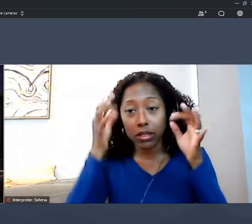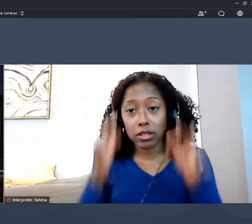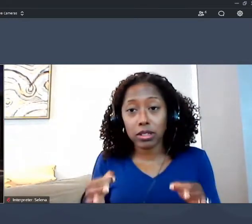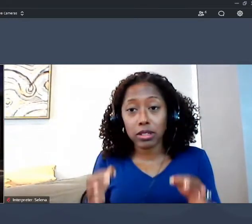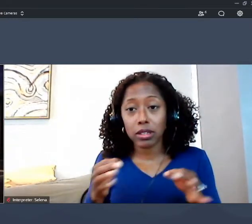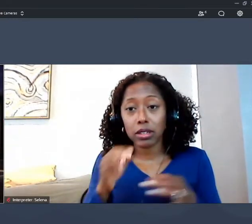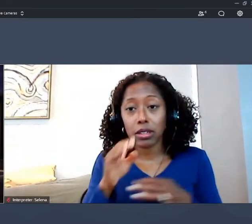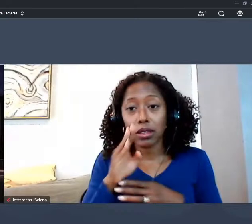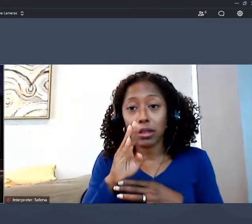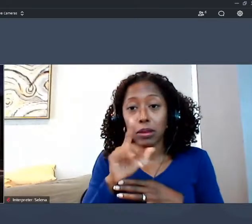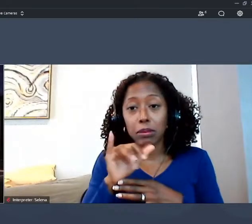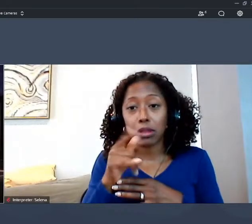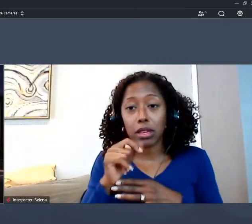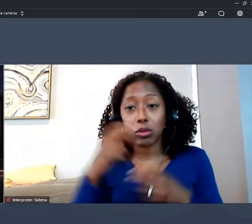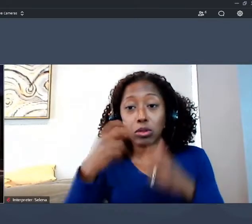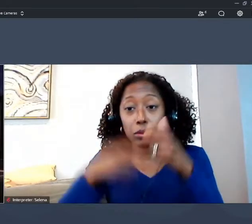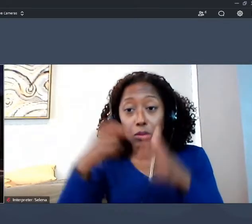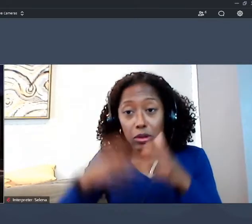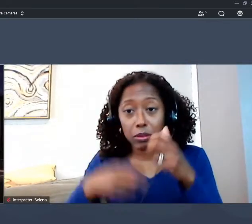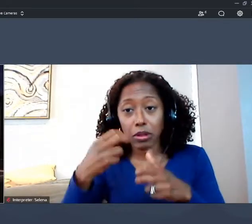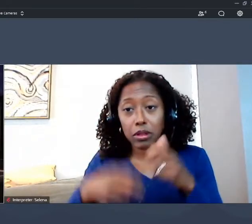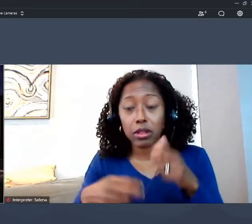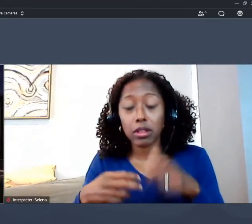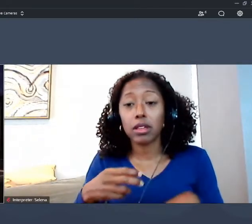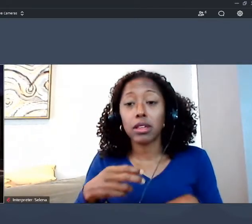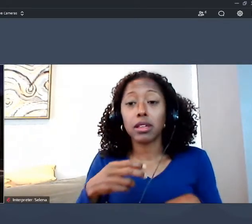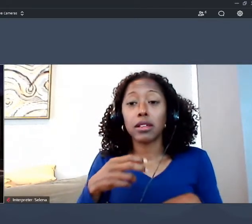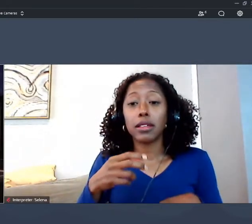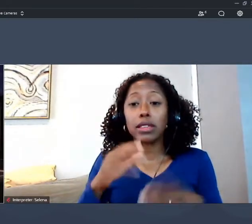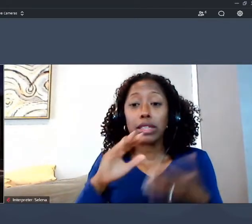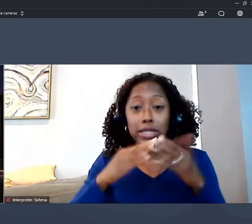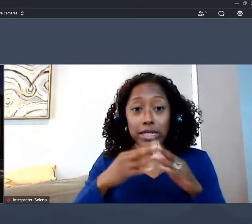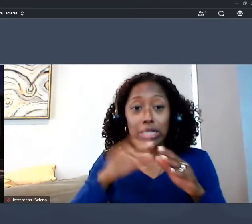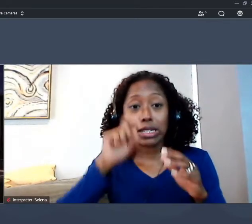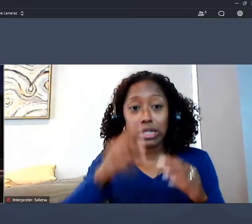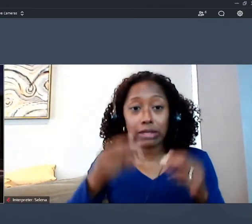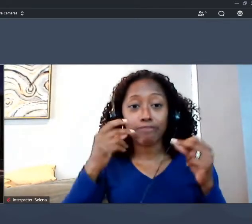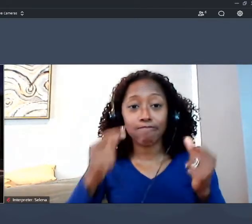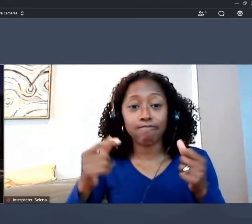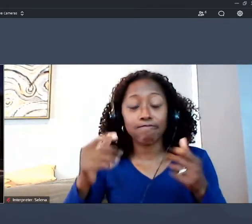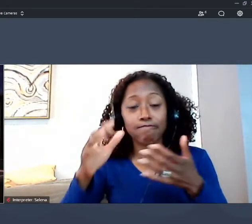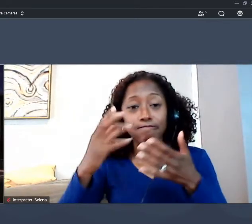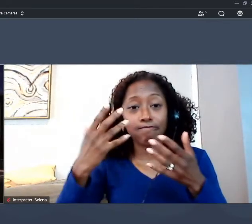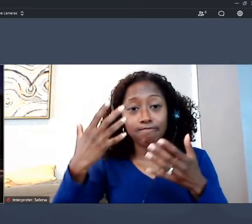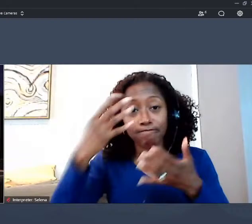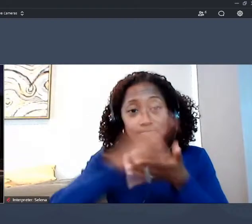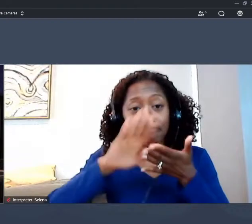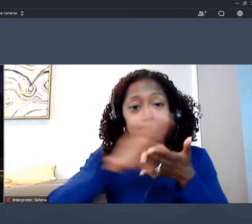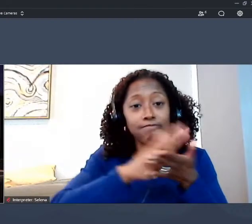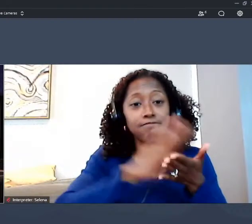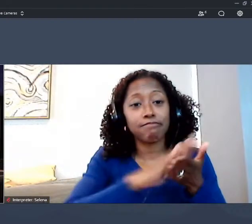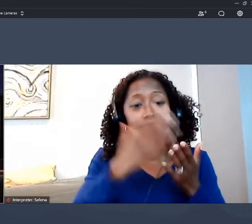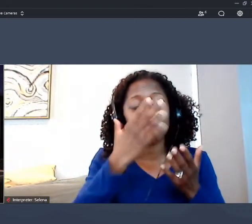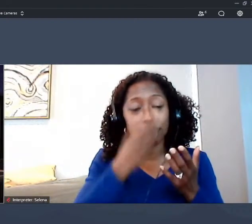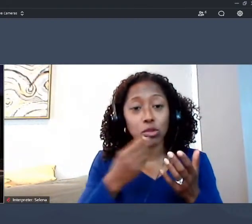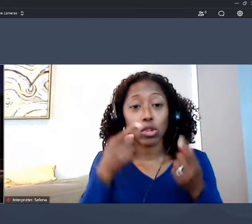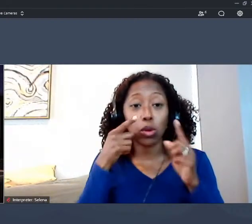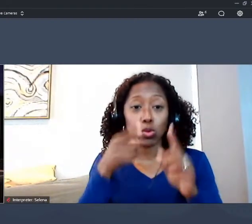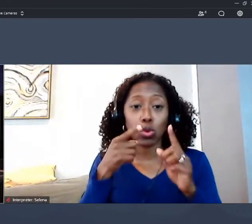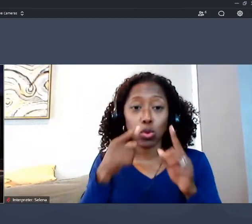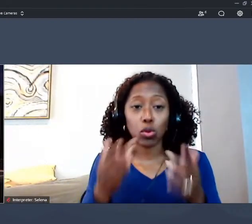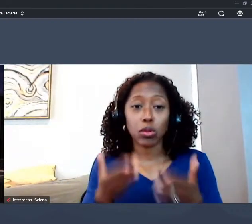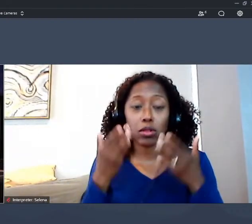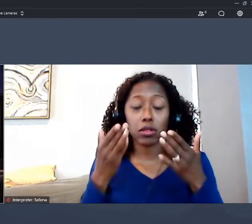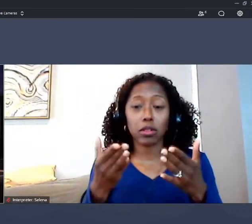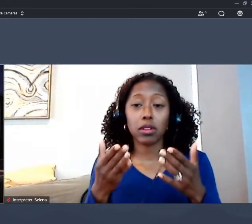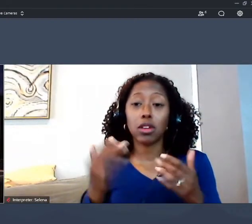was a problem. We decided that the city was in need of immediate beautification. So we were trying to build on that with this resolution. I